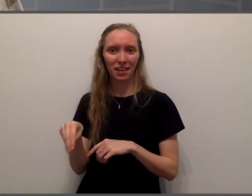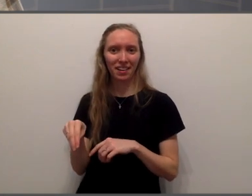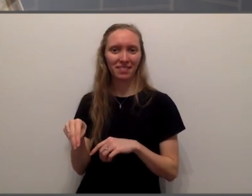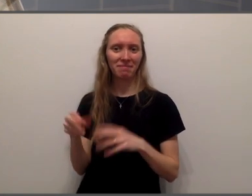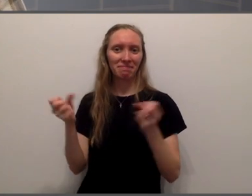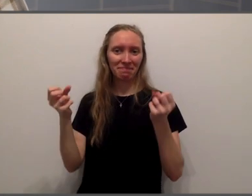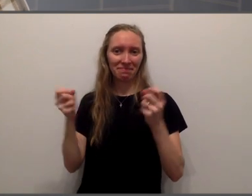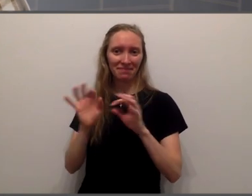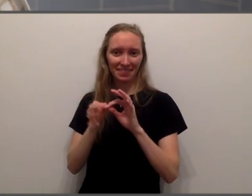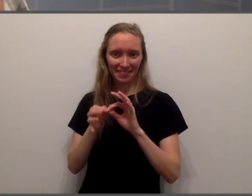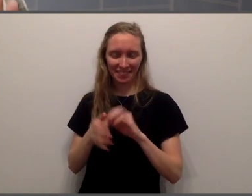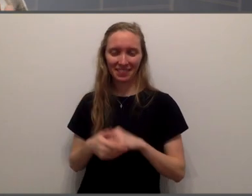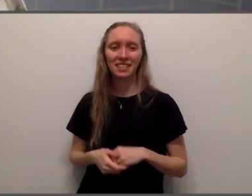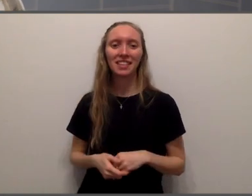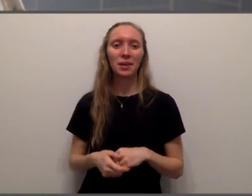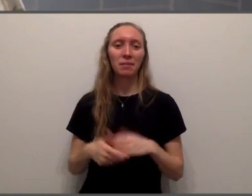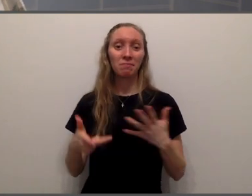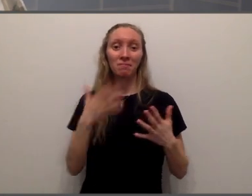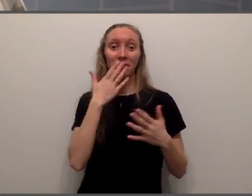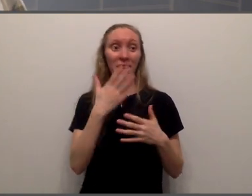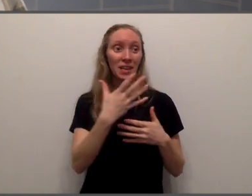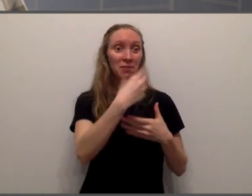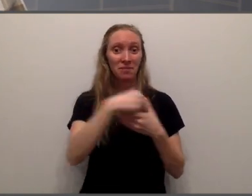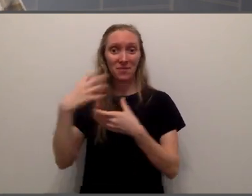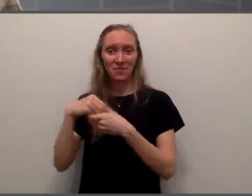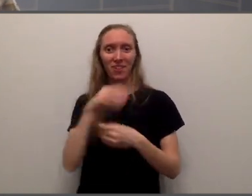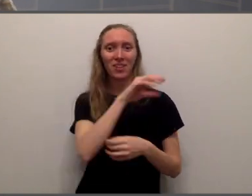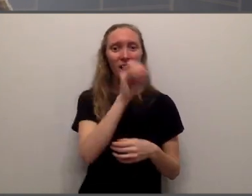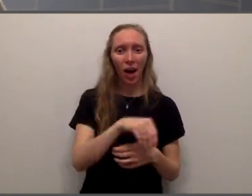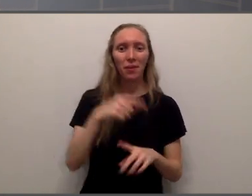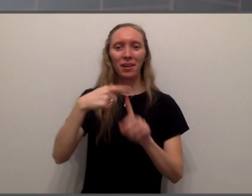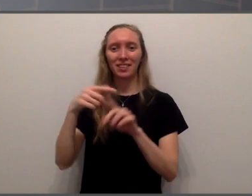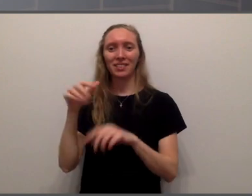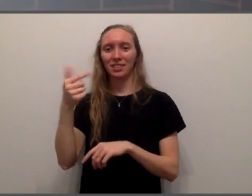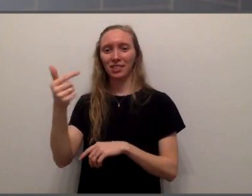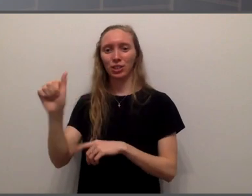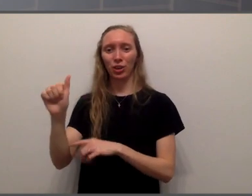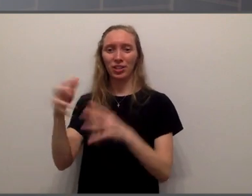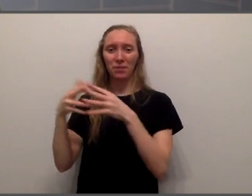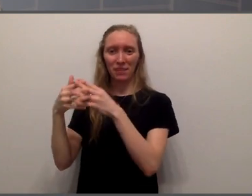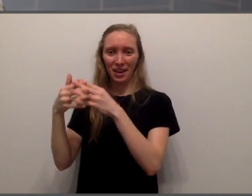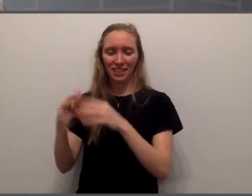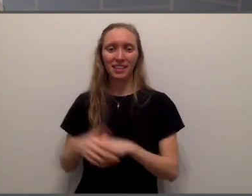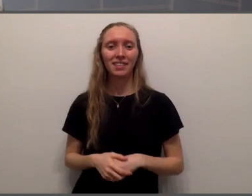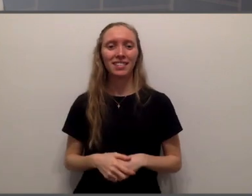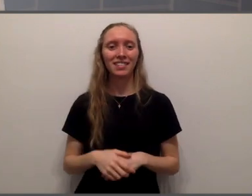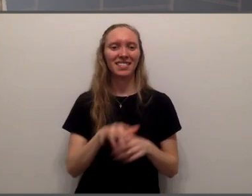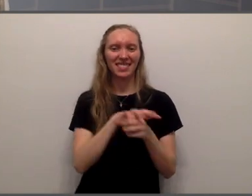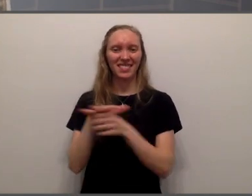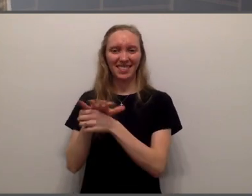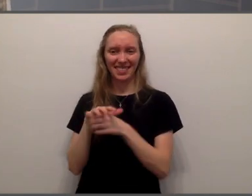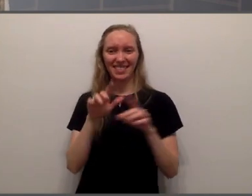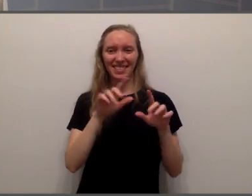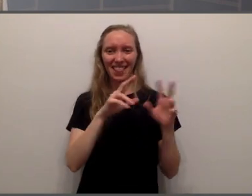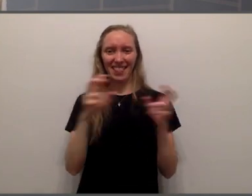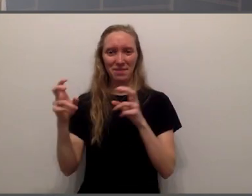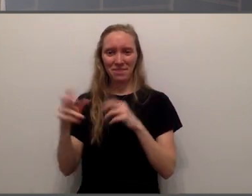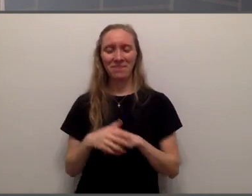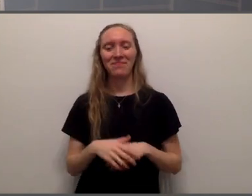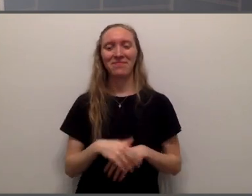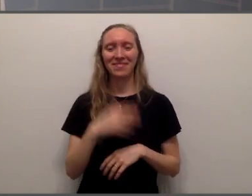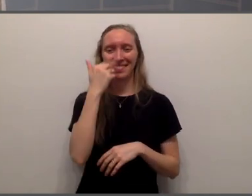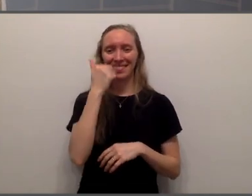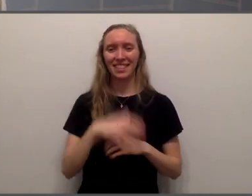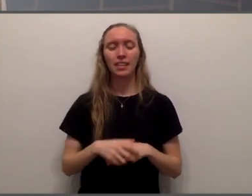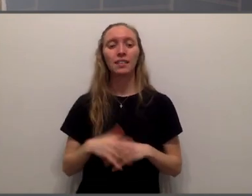participation. Ottawa and Georgia has been our locale theme, speaking of which, we are going to break off into our local